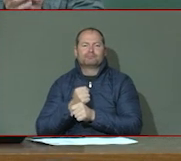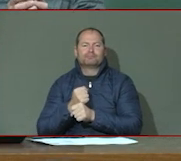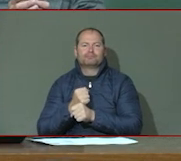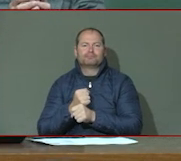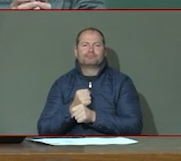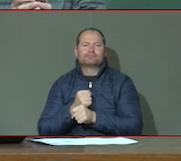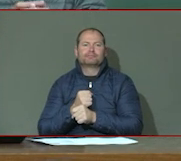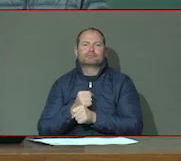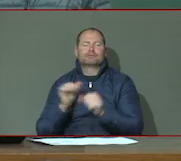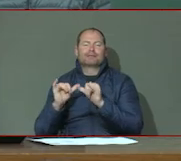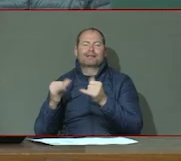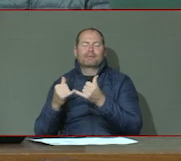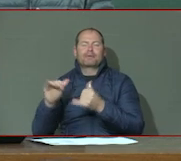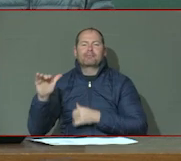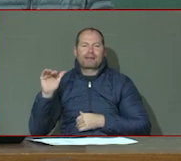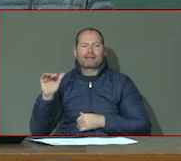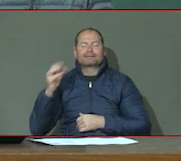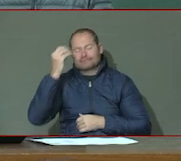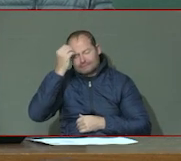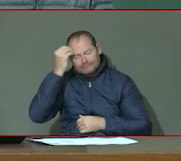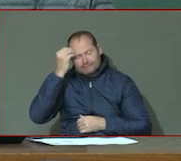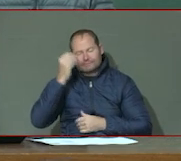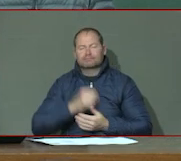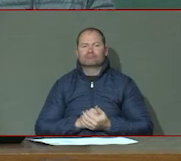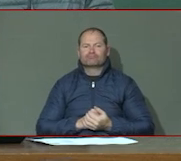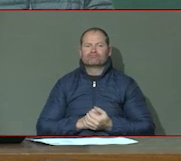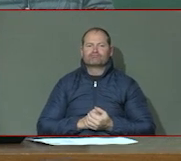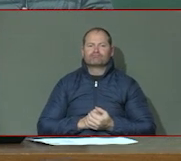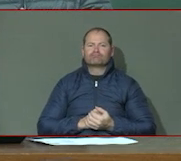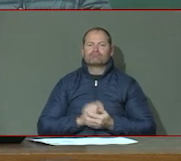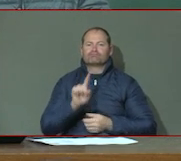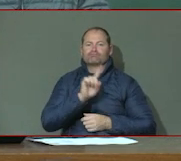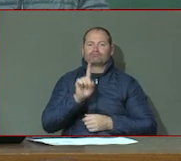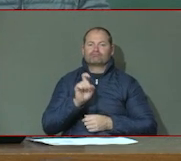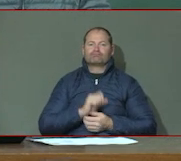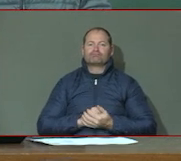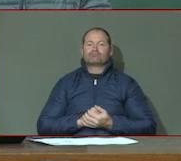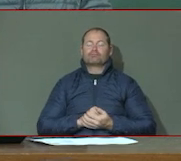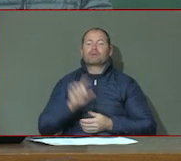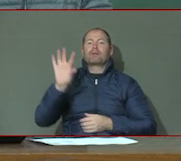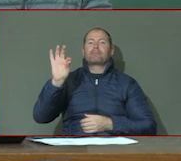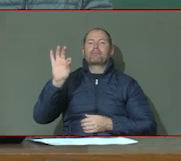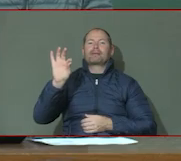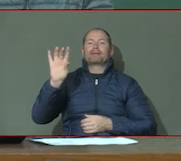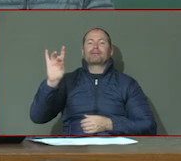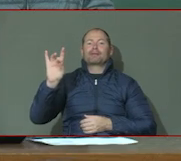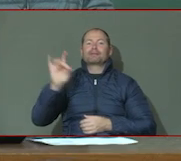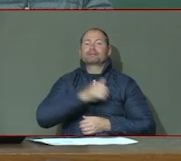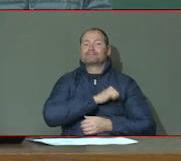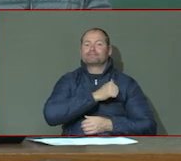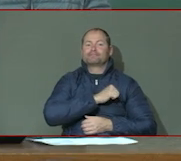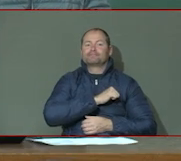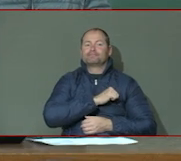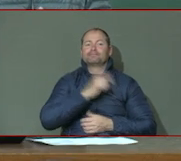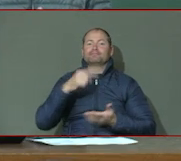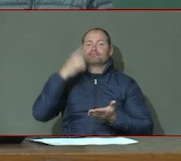they borrowed. All right. Questions? Good luck for Monday and Thursday. Next